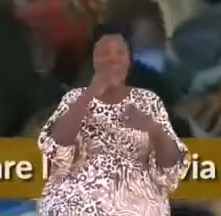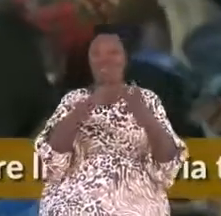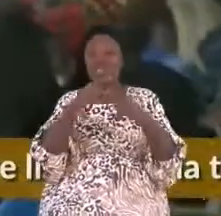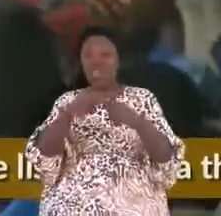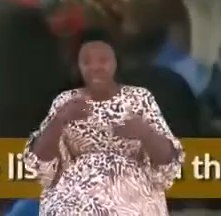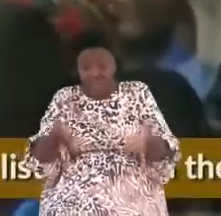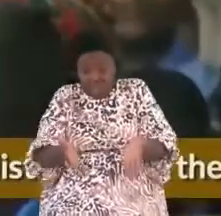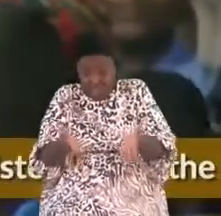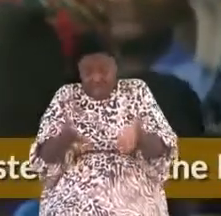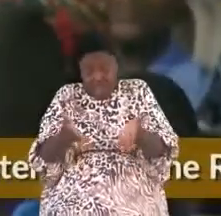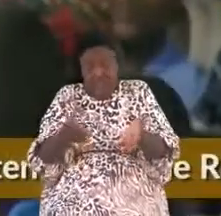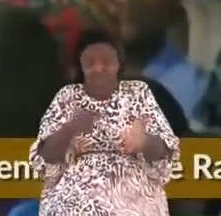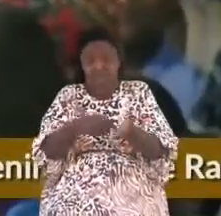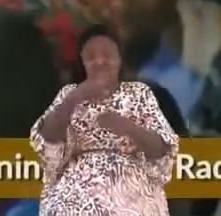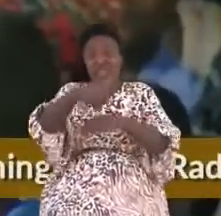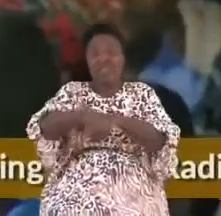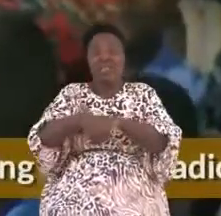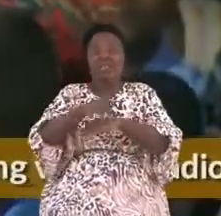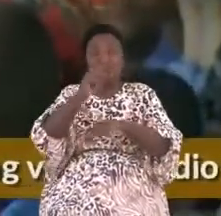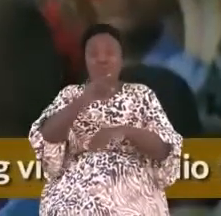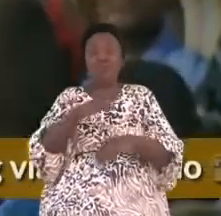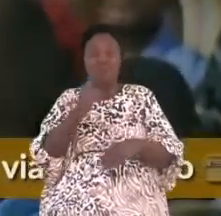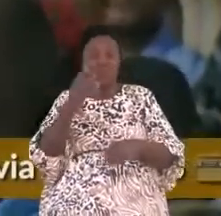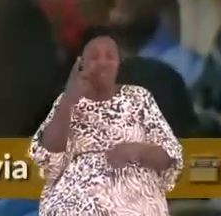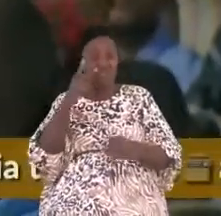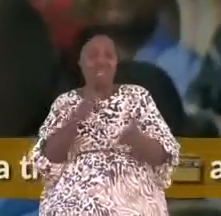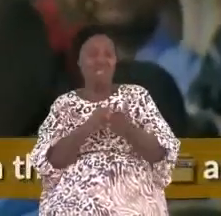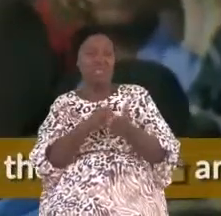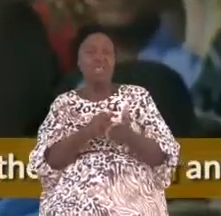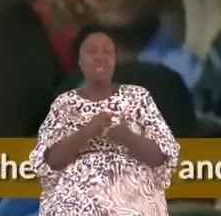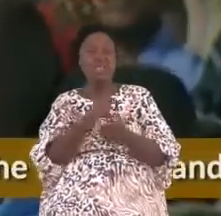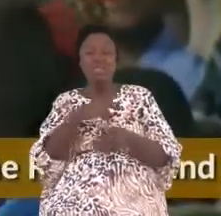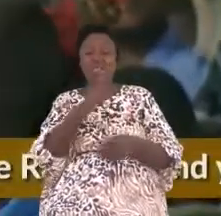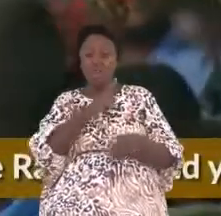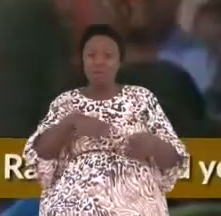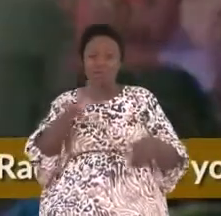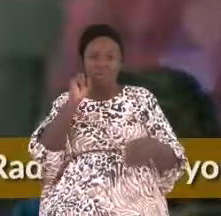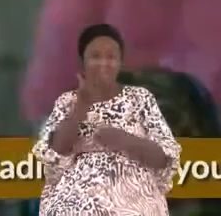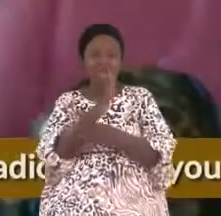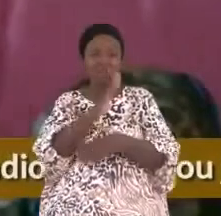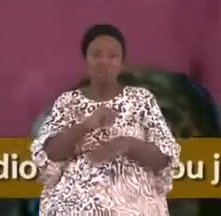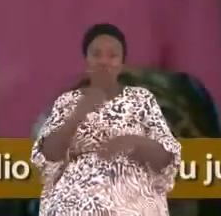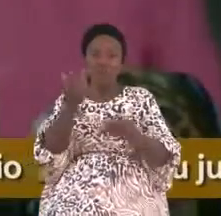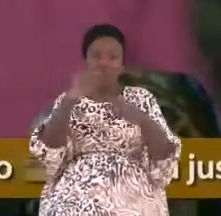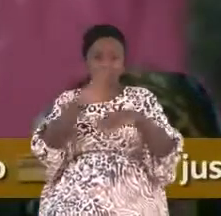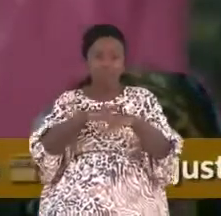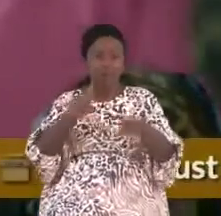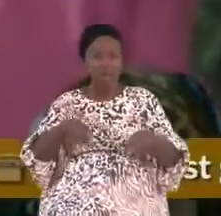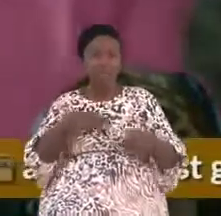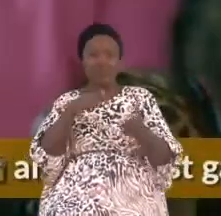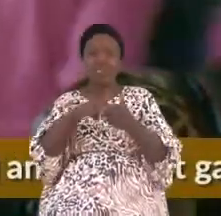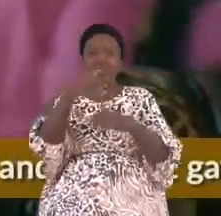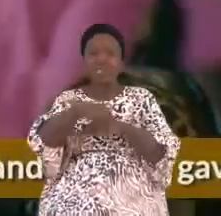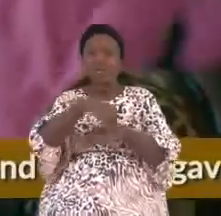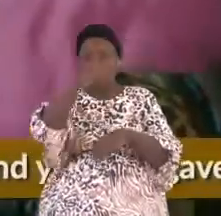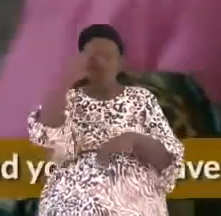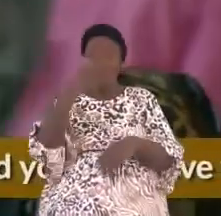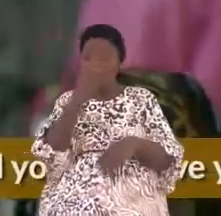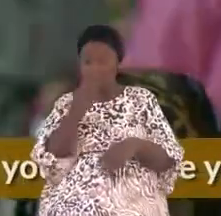you'll be a witness you'll be a testifier the blind will see tonight the lame we walk tonight